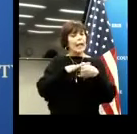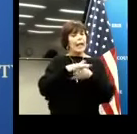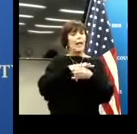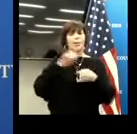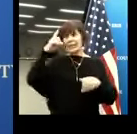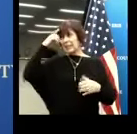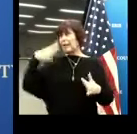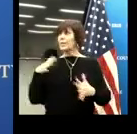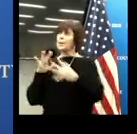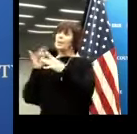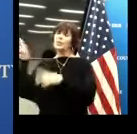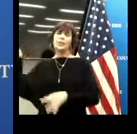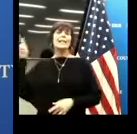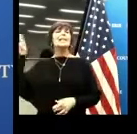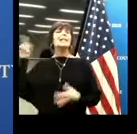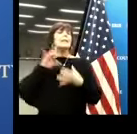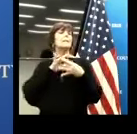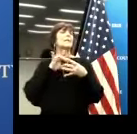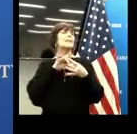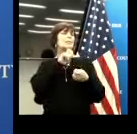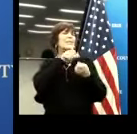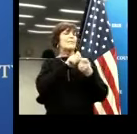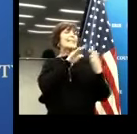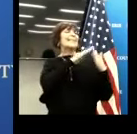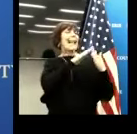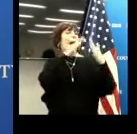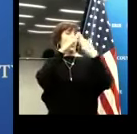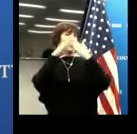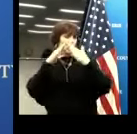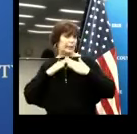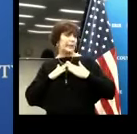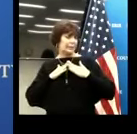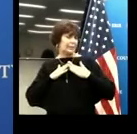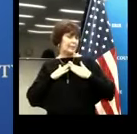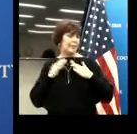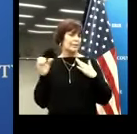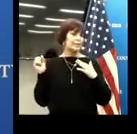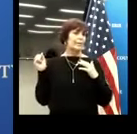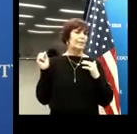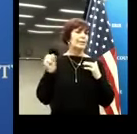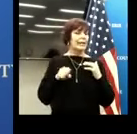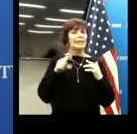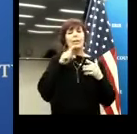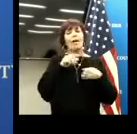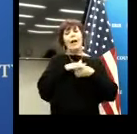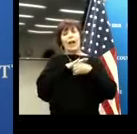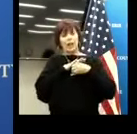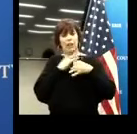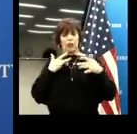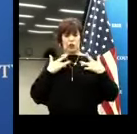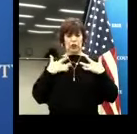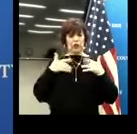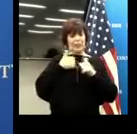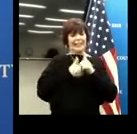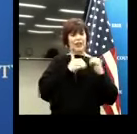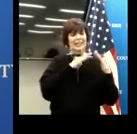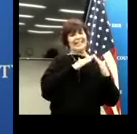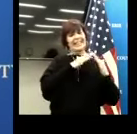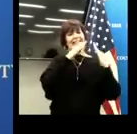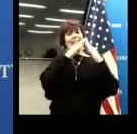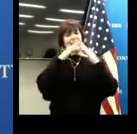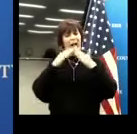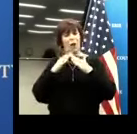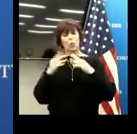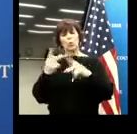noted particular towns, and there are areas of concern in each town that are much higher than